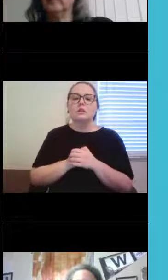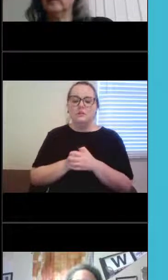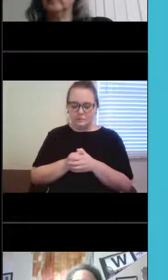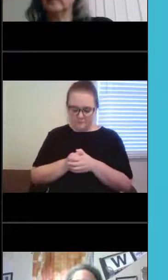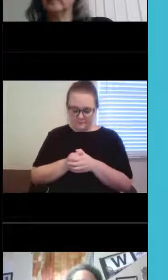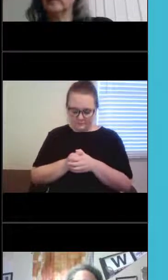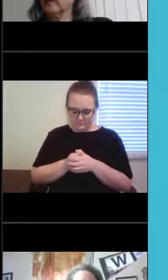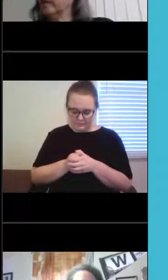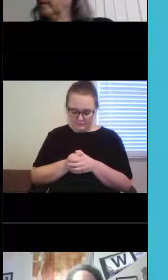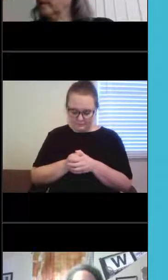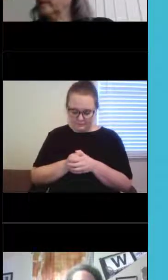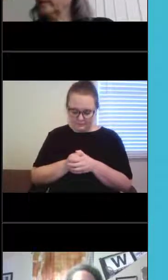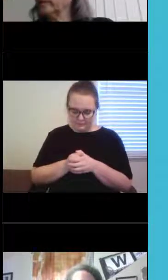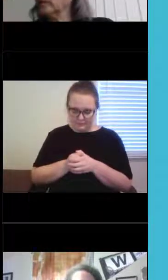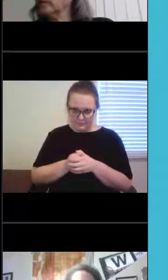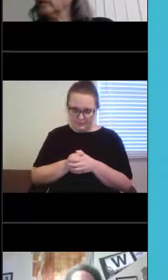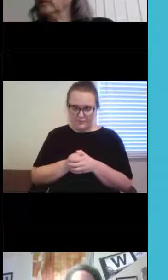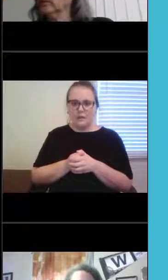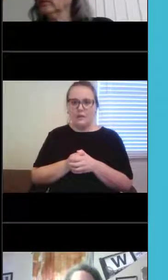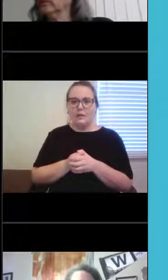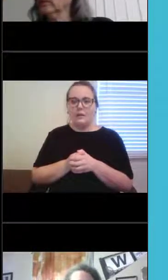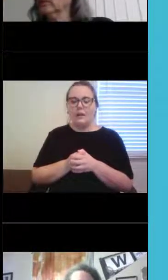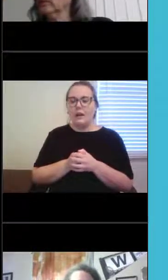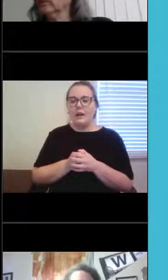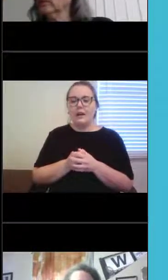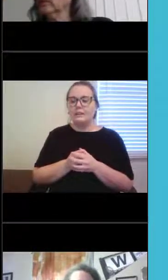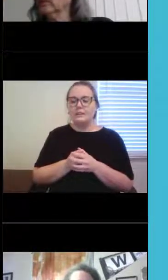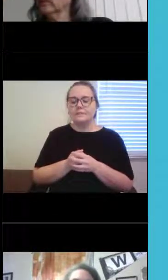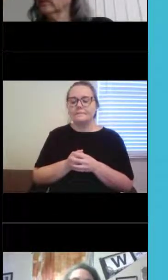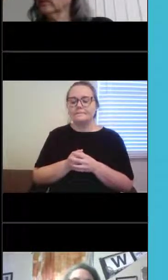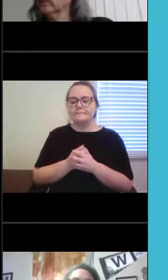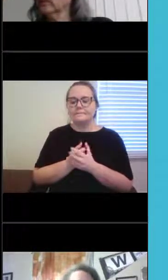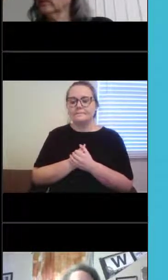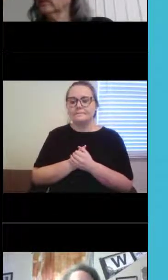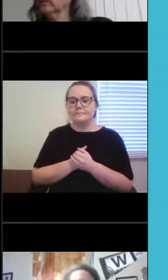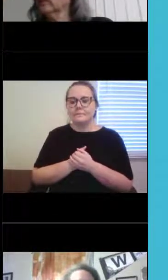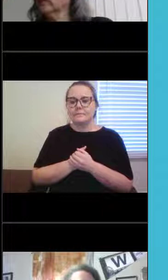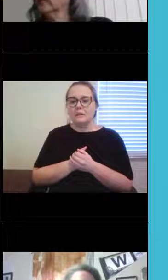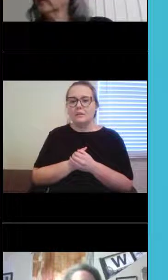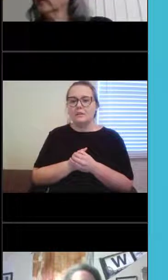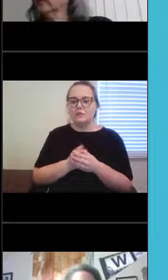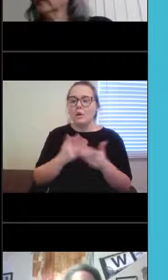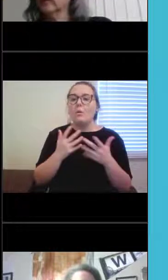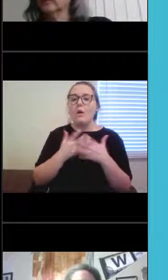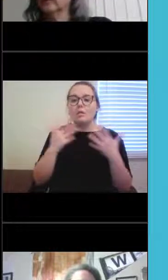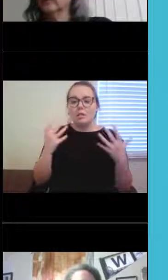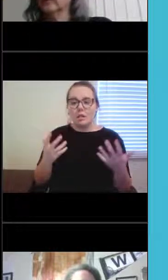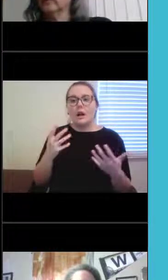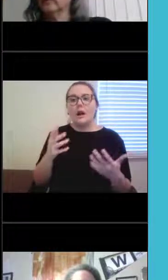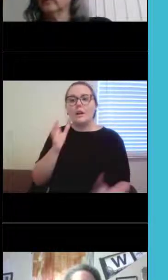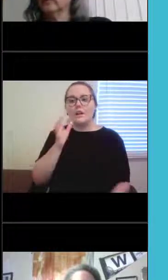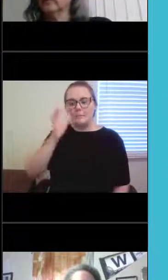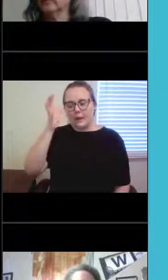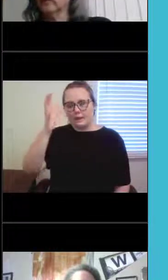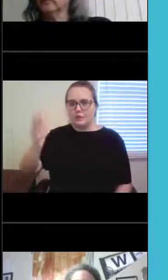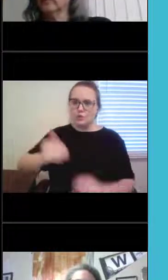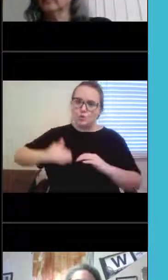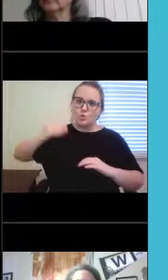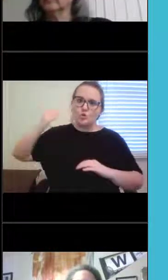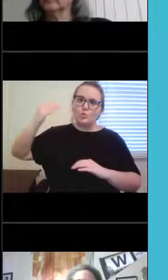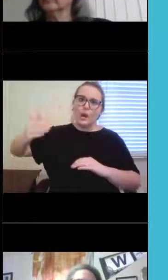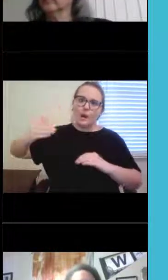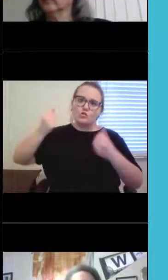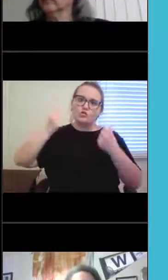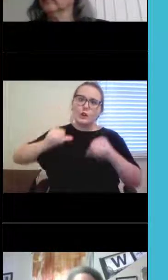where I've certainly seen in my practice a lot of parents go overboard in trying to protect their